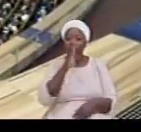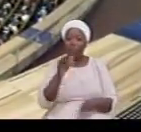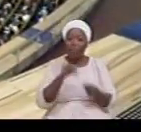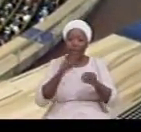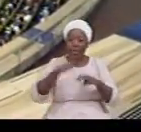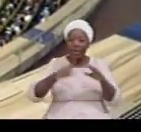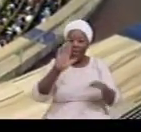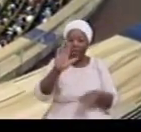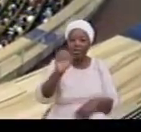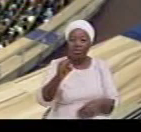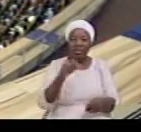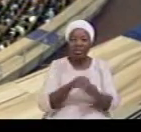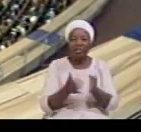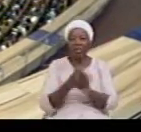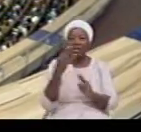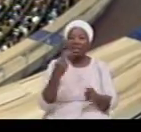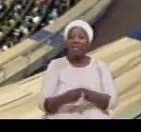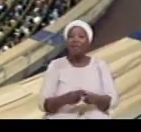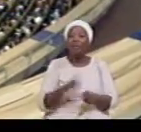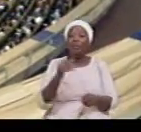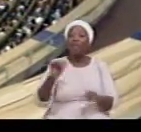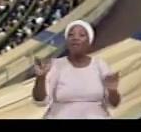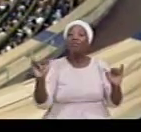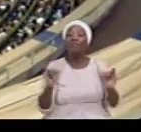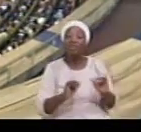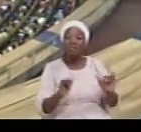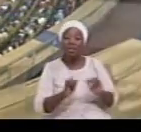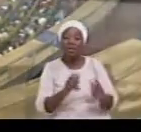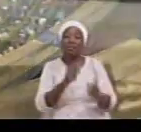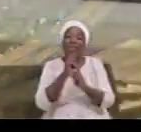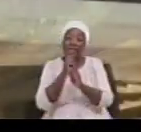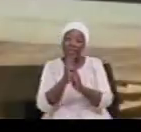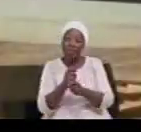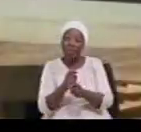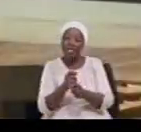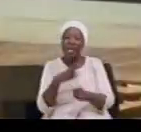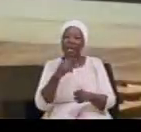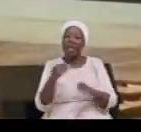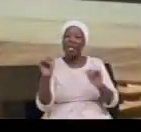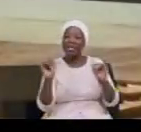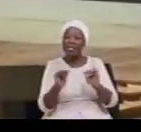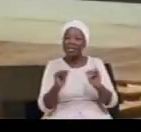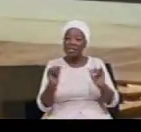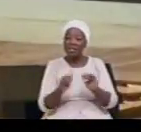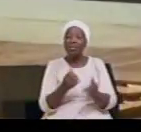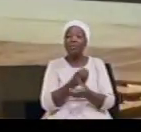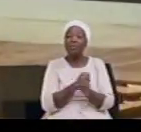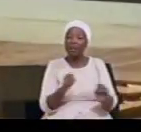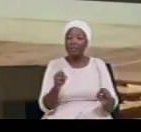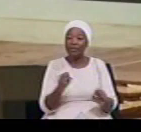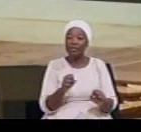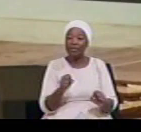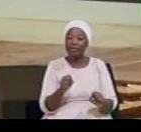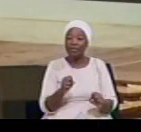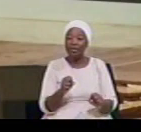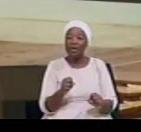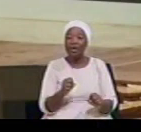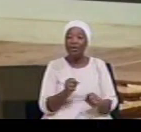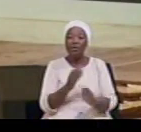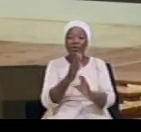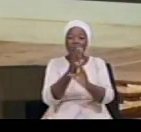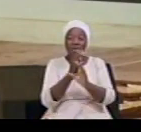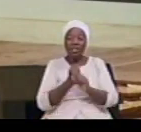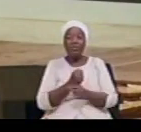yours. The same gift, the same salvation, receive